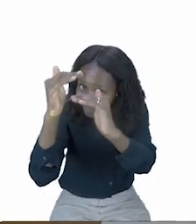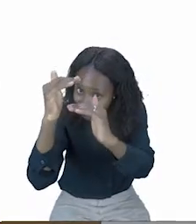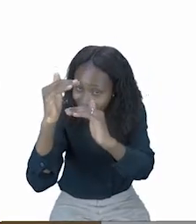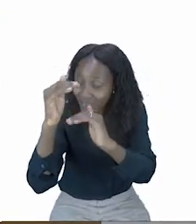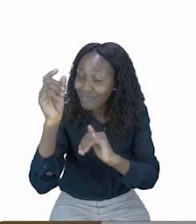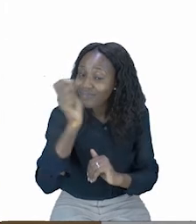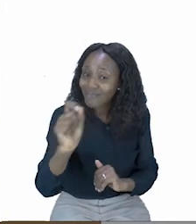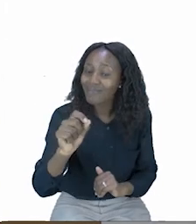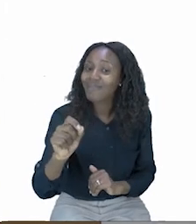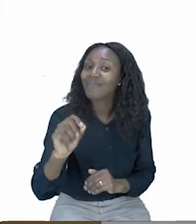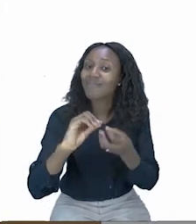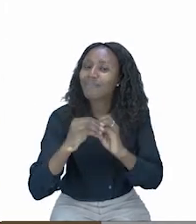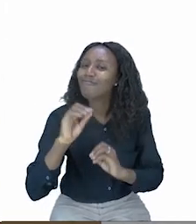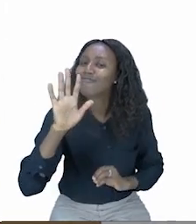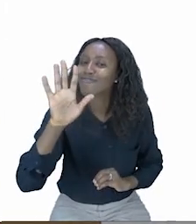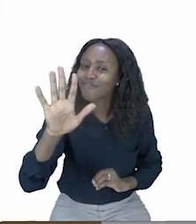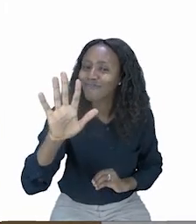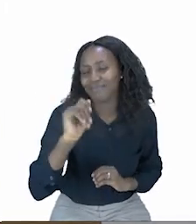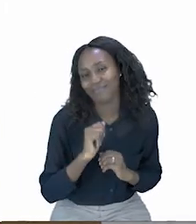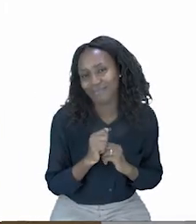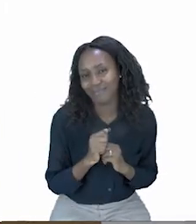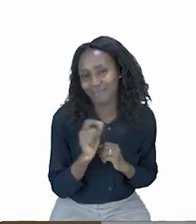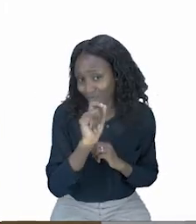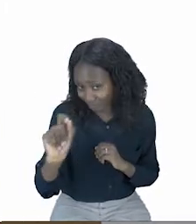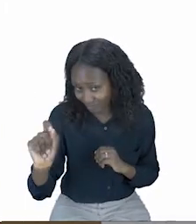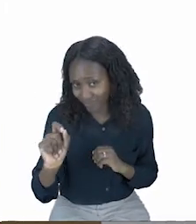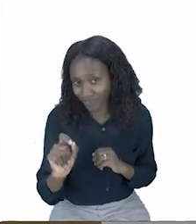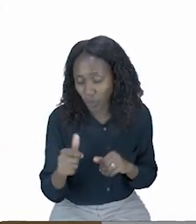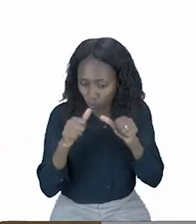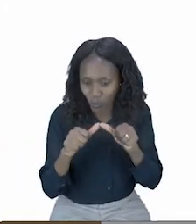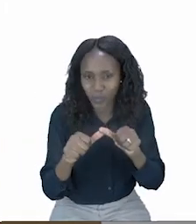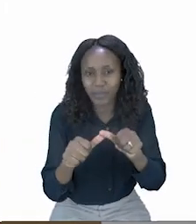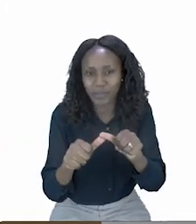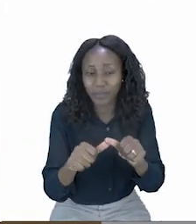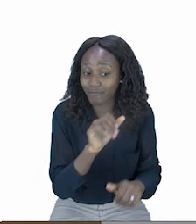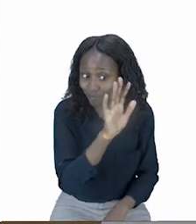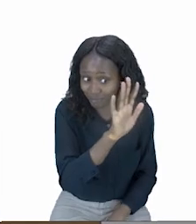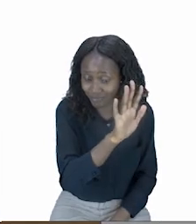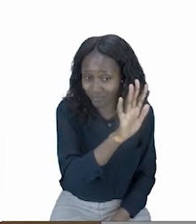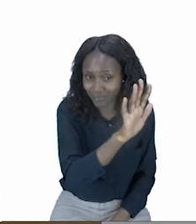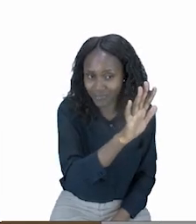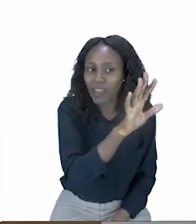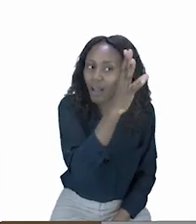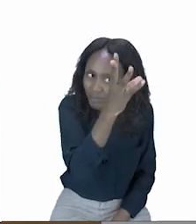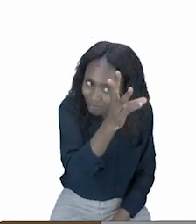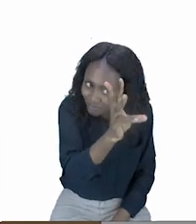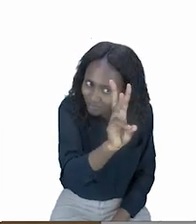number 5. Very good. Let's continue. 5,